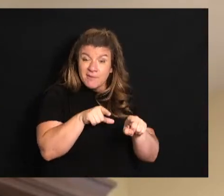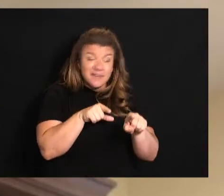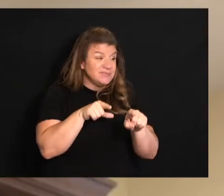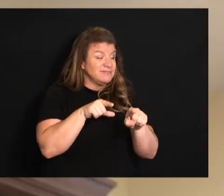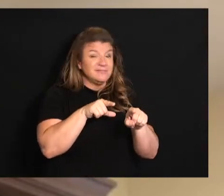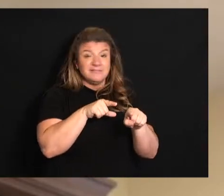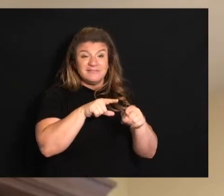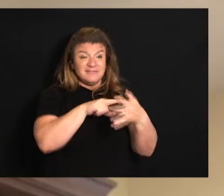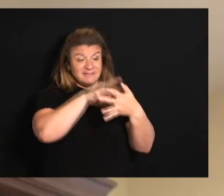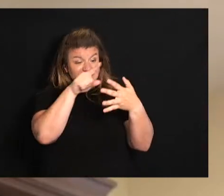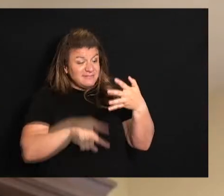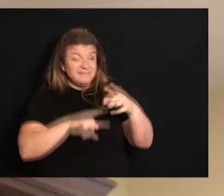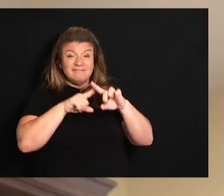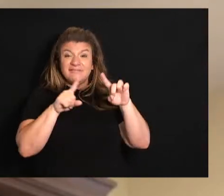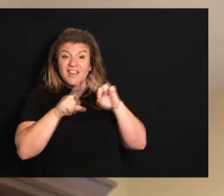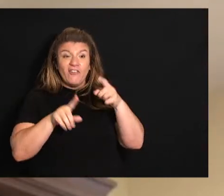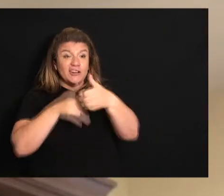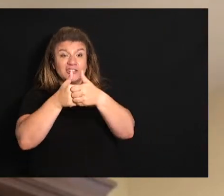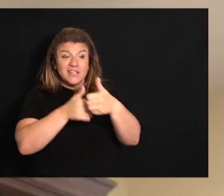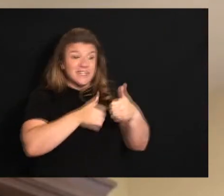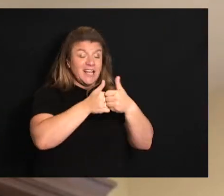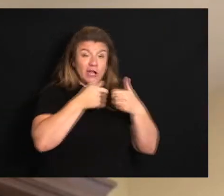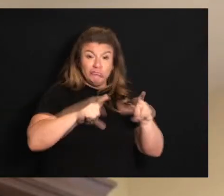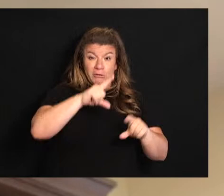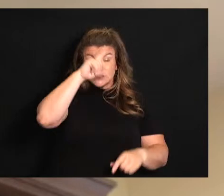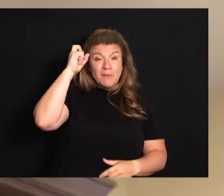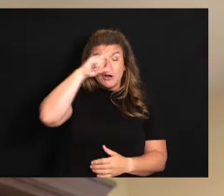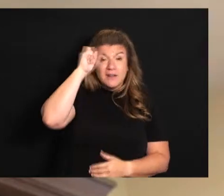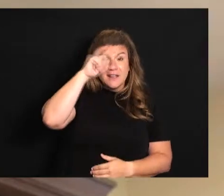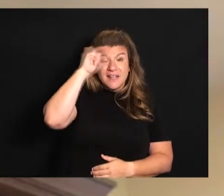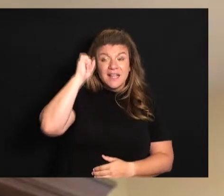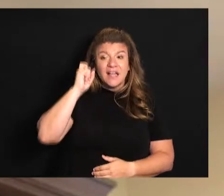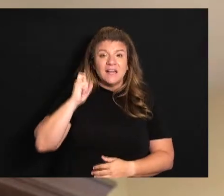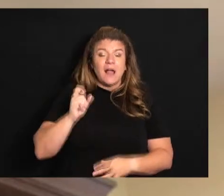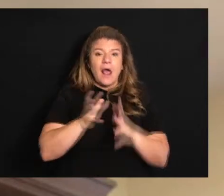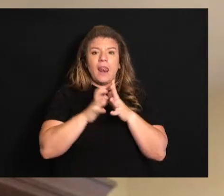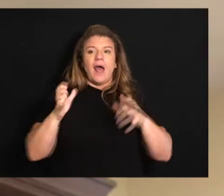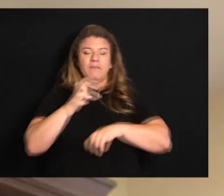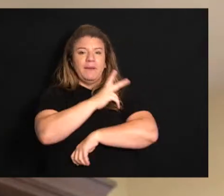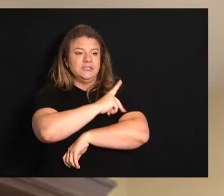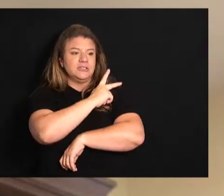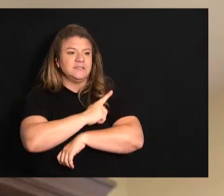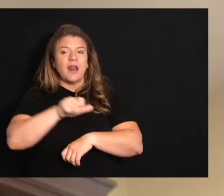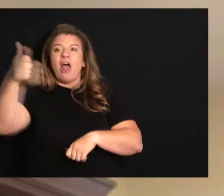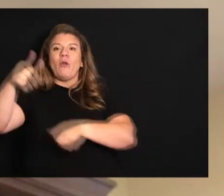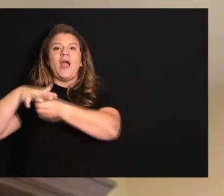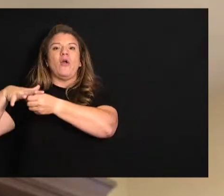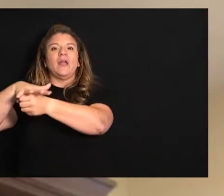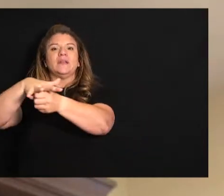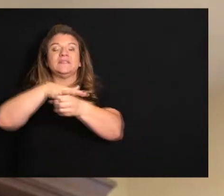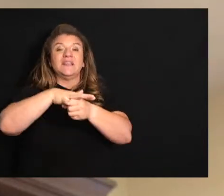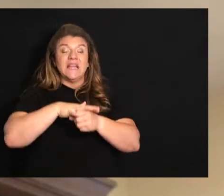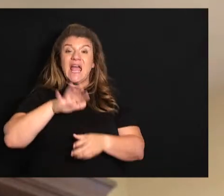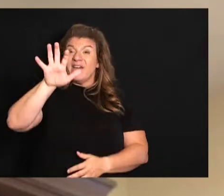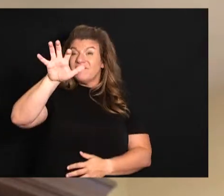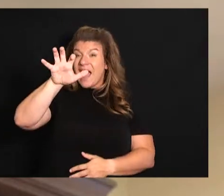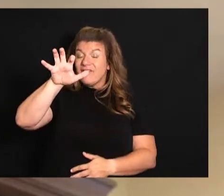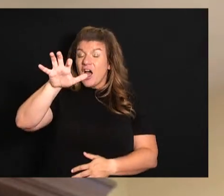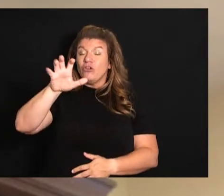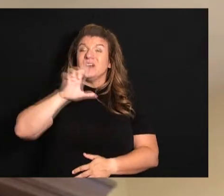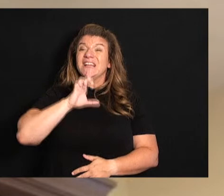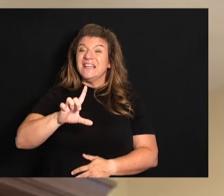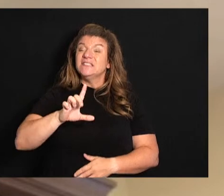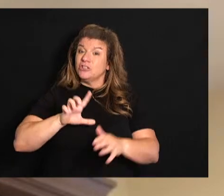other challenges that come in summer months with influx of patients in other areas. 500 is really